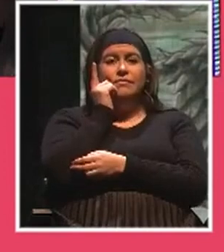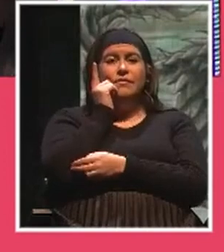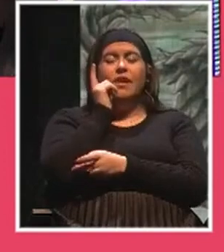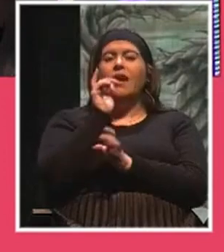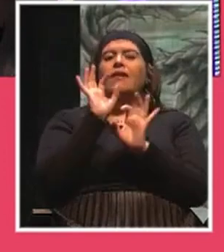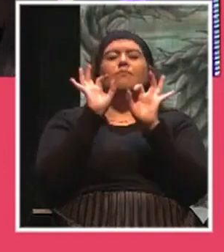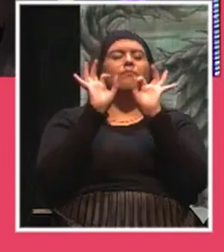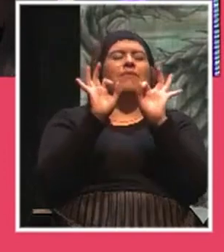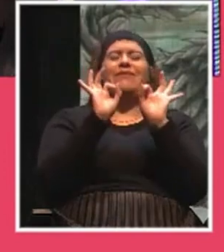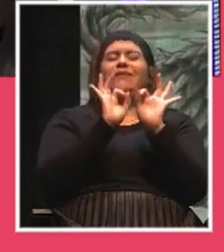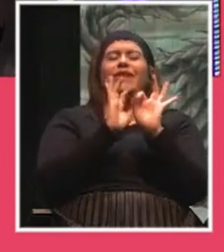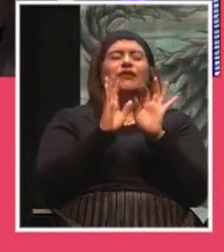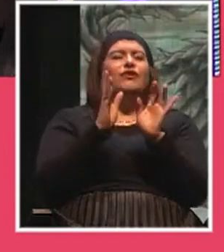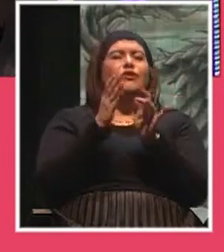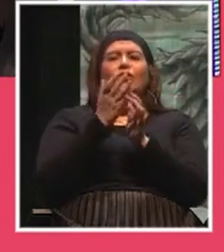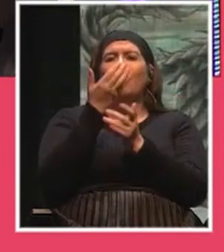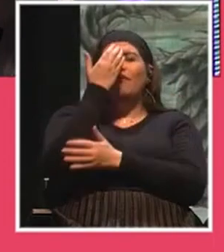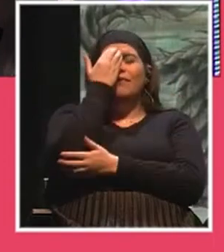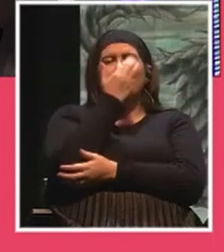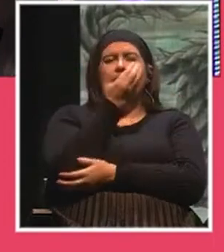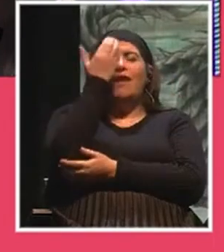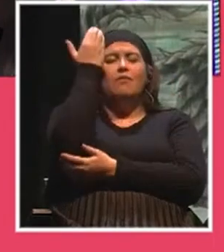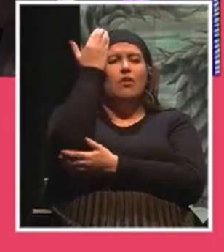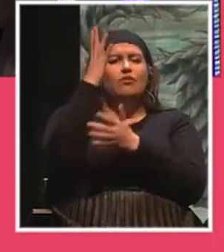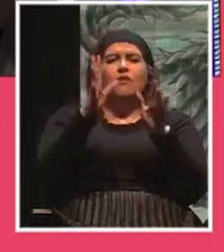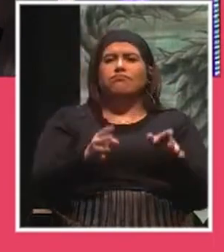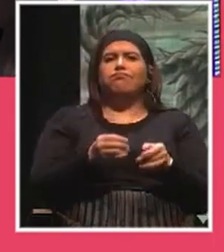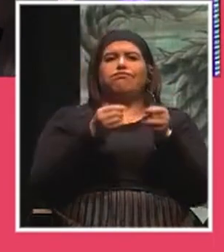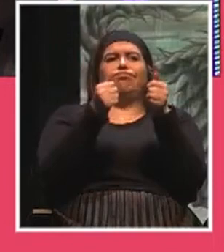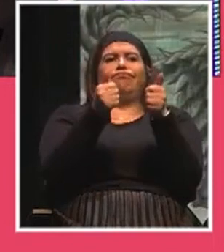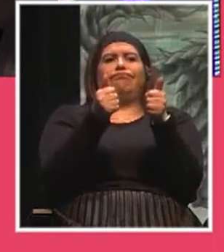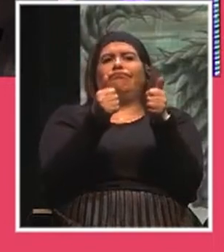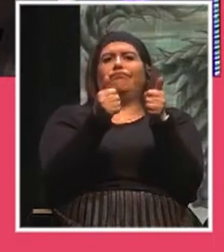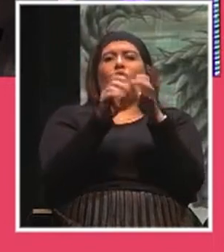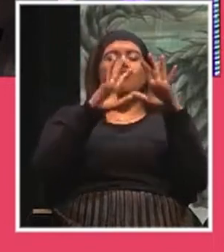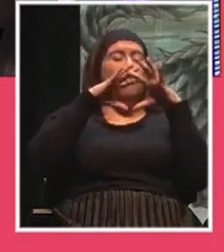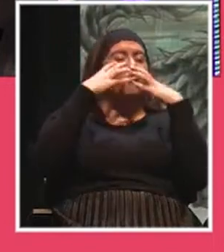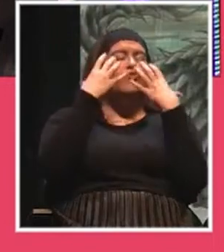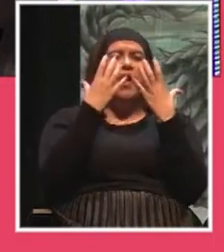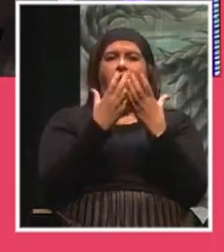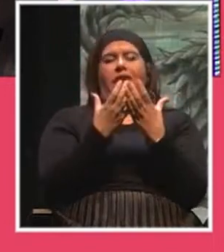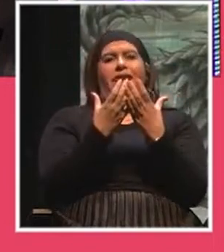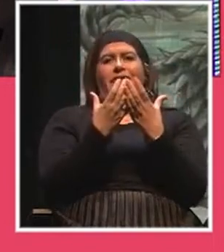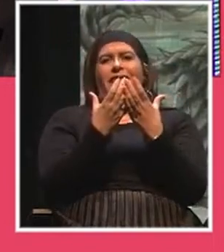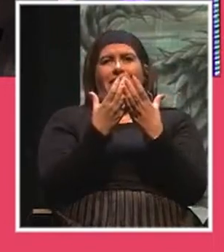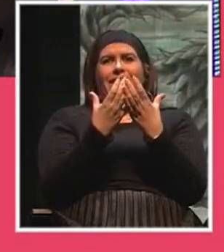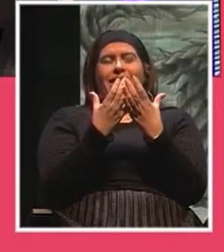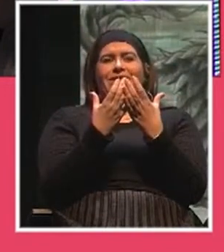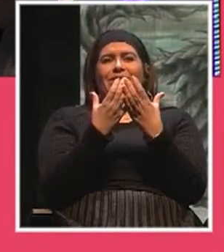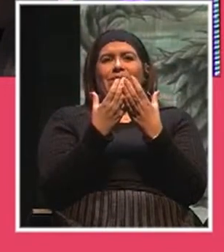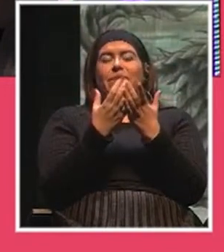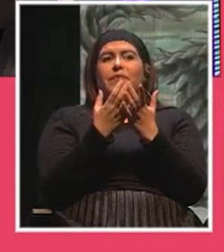insanely successful, globally successful. We could not have put up